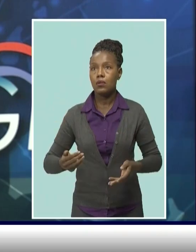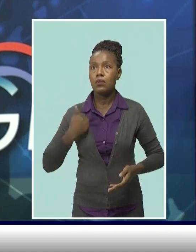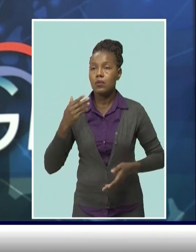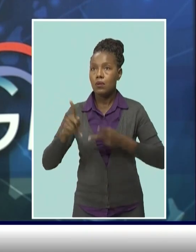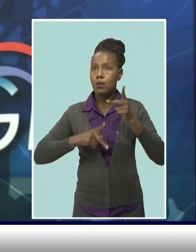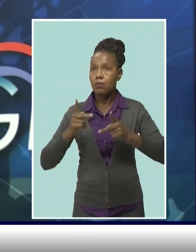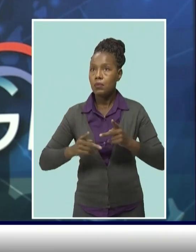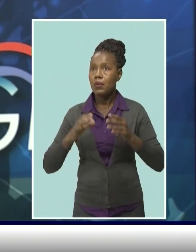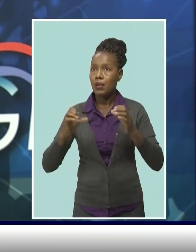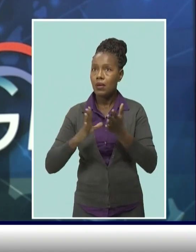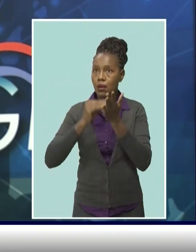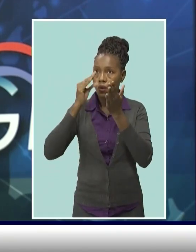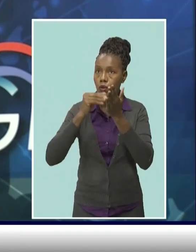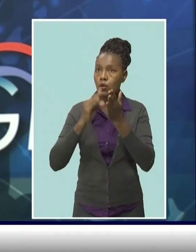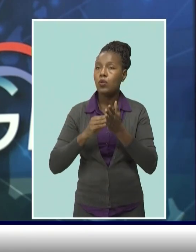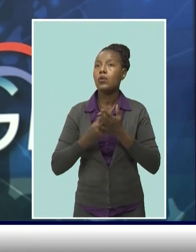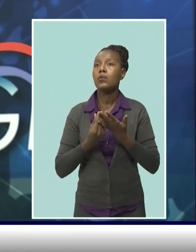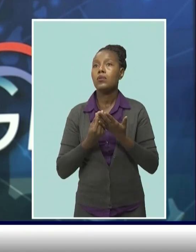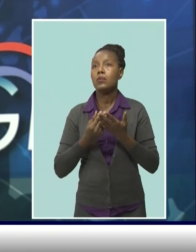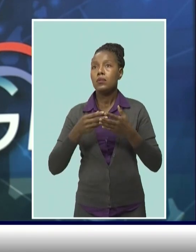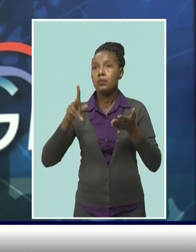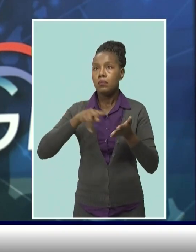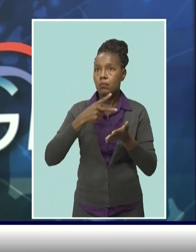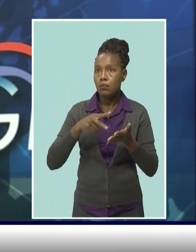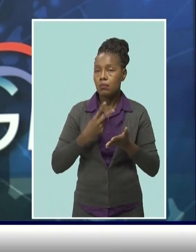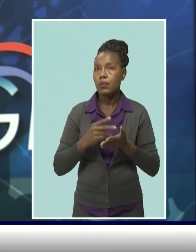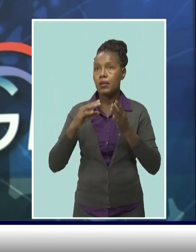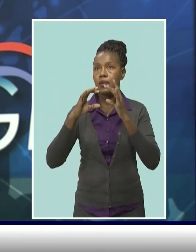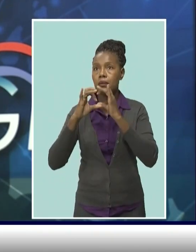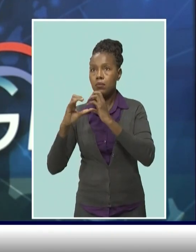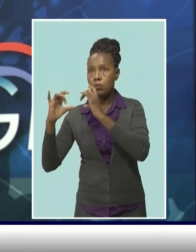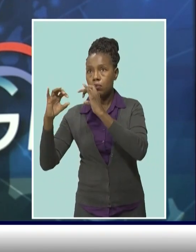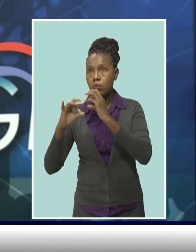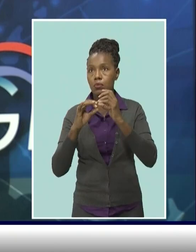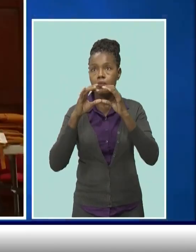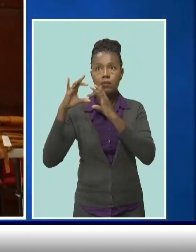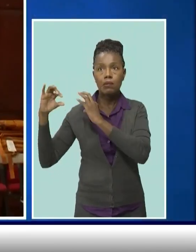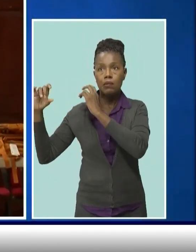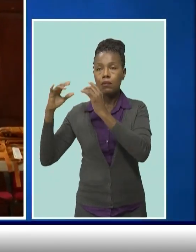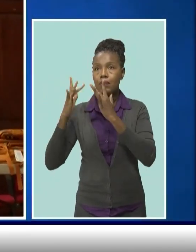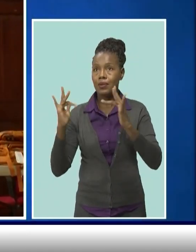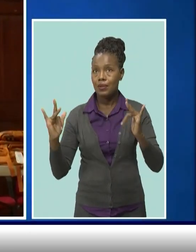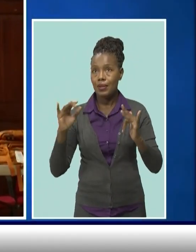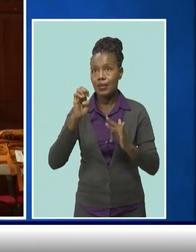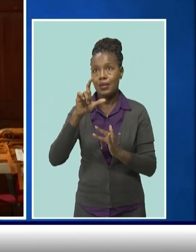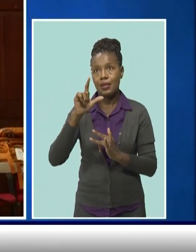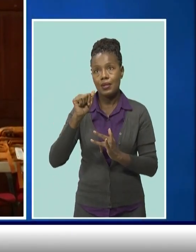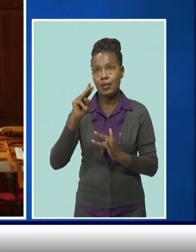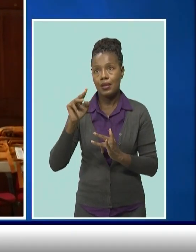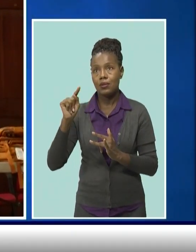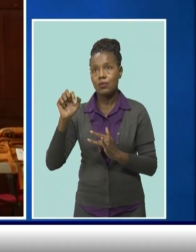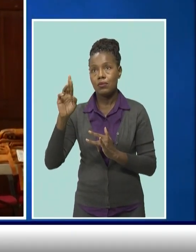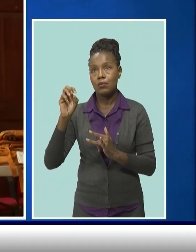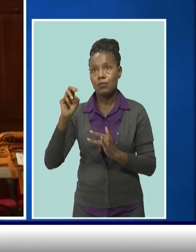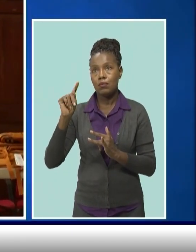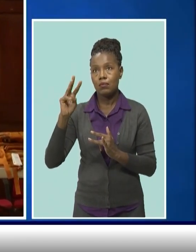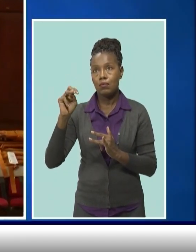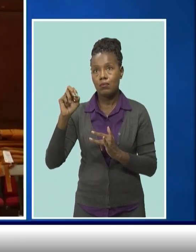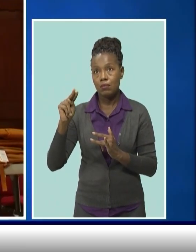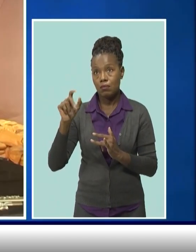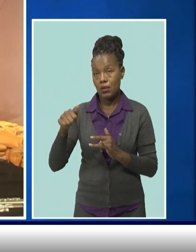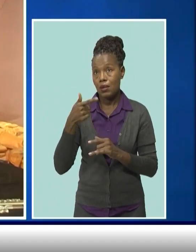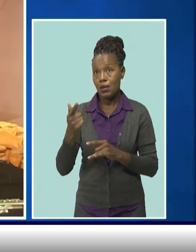musical instruments and pursue education in the field abroad. He is Ilan Trotman, and through his Head Start music program, he's